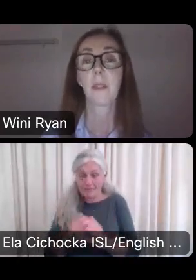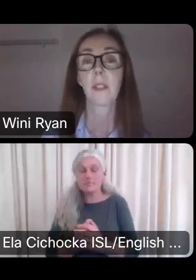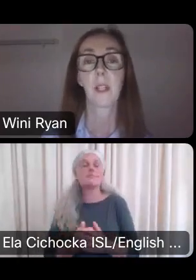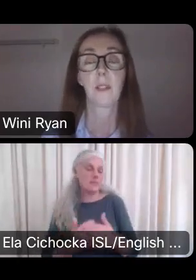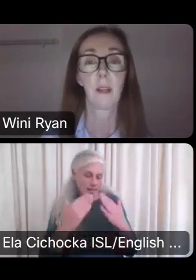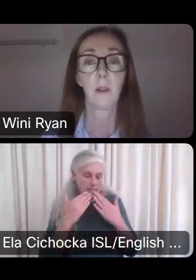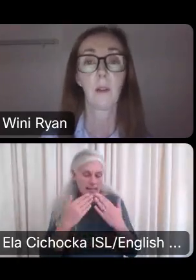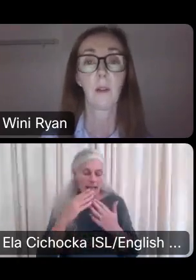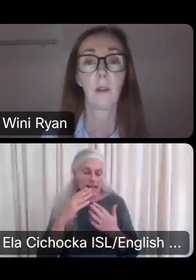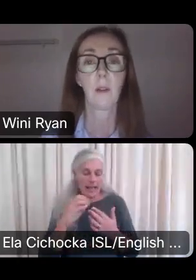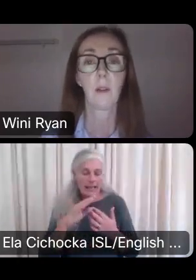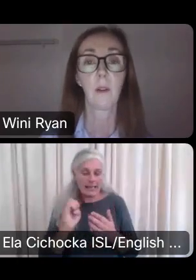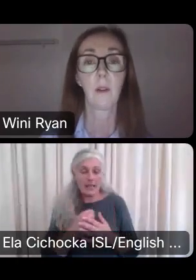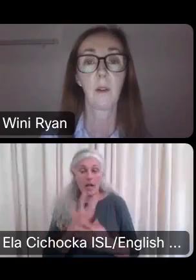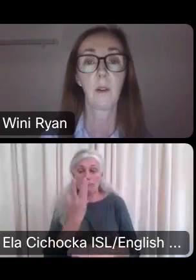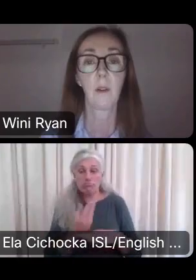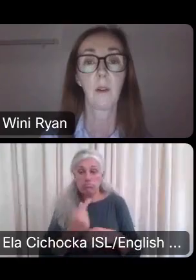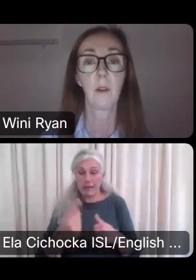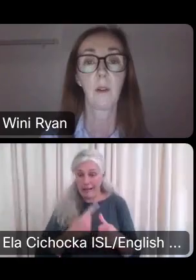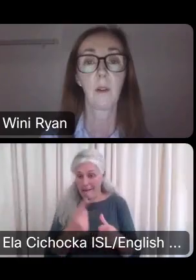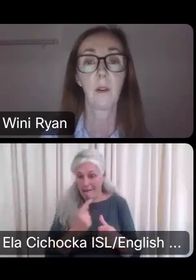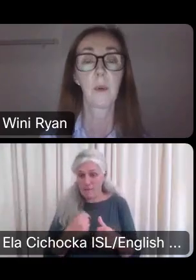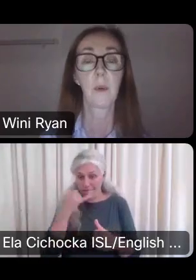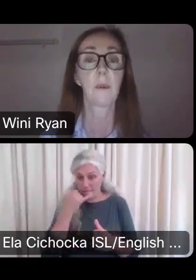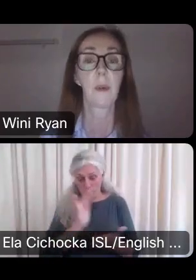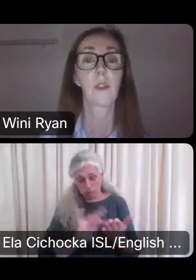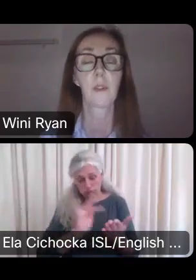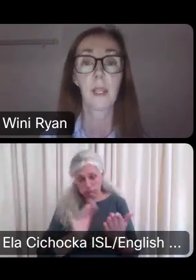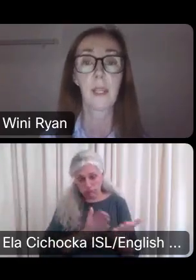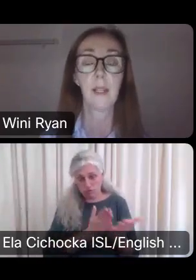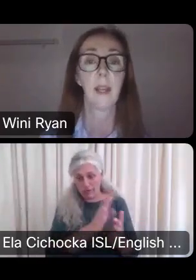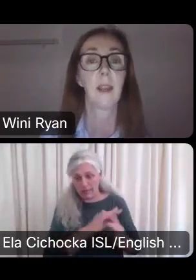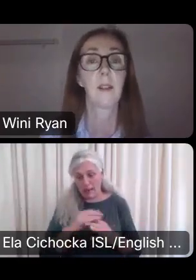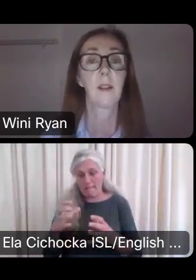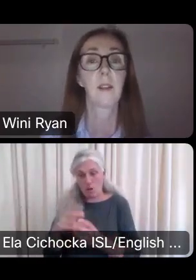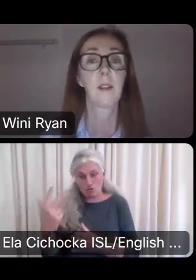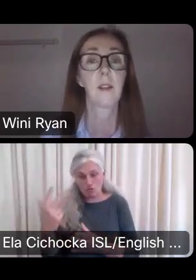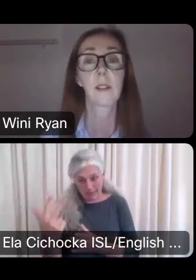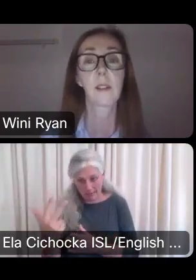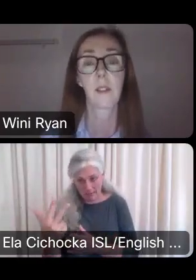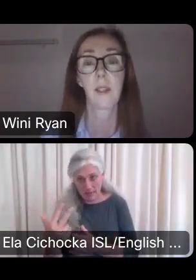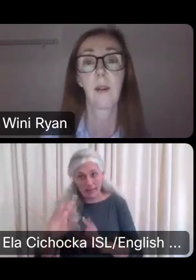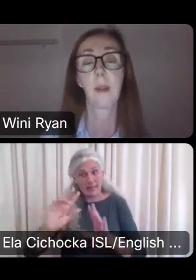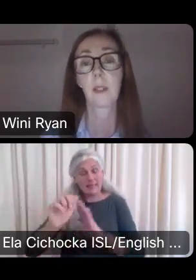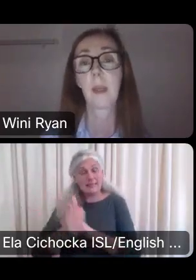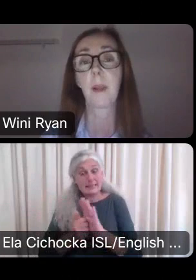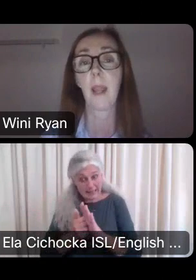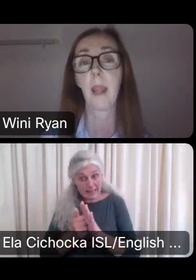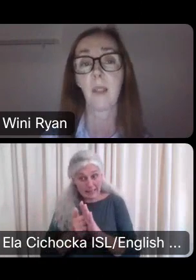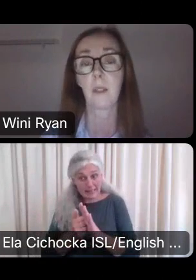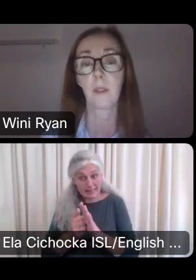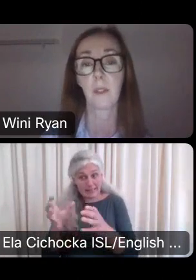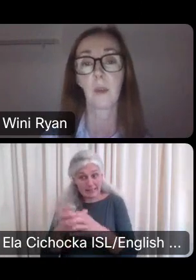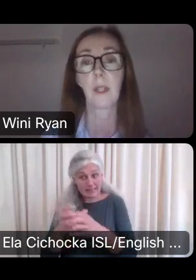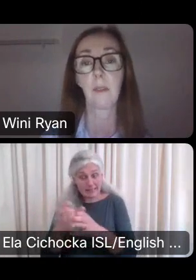I would suggest downloading the app onto your phone and go straight to module 3. And we have skills cards there because people have